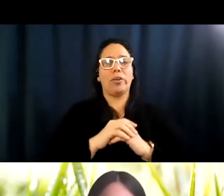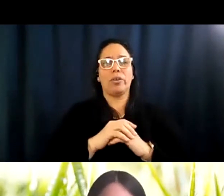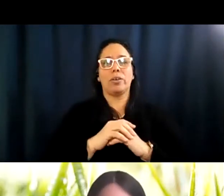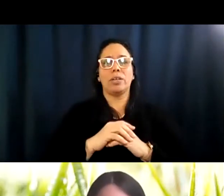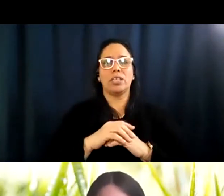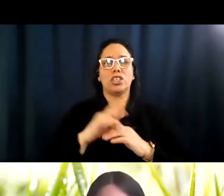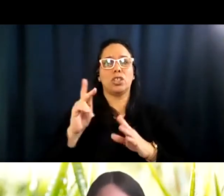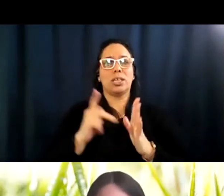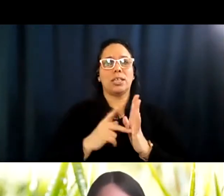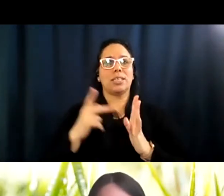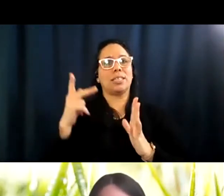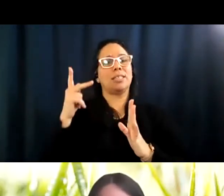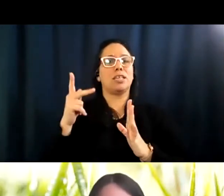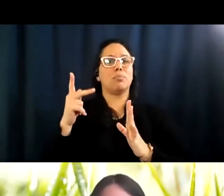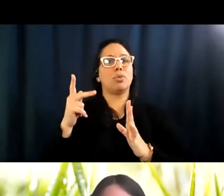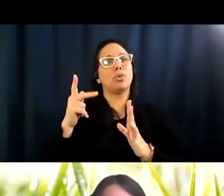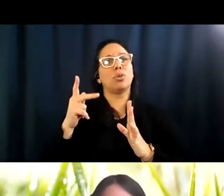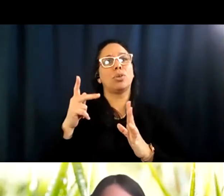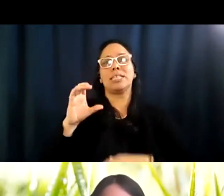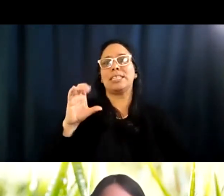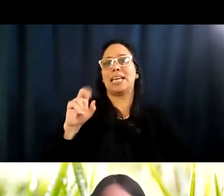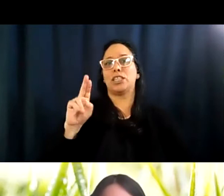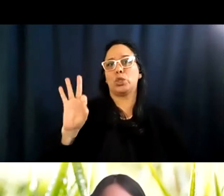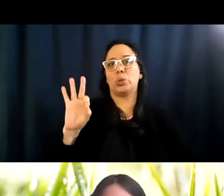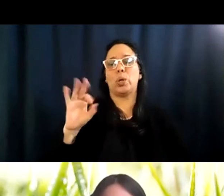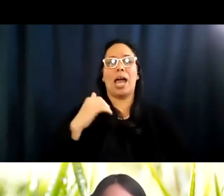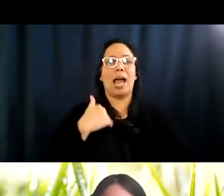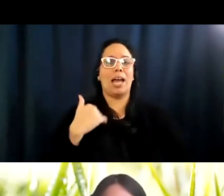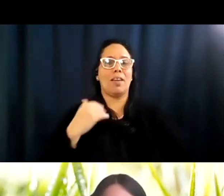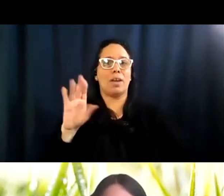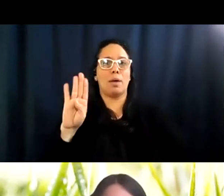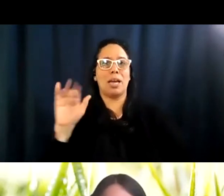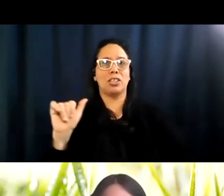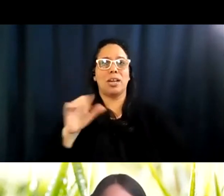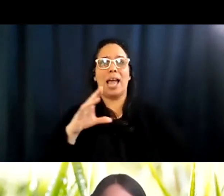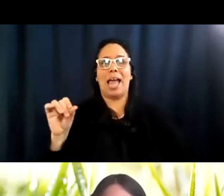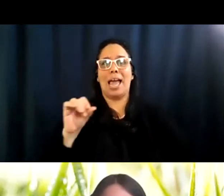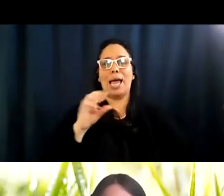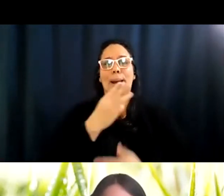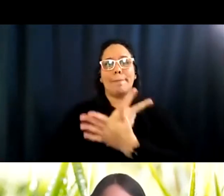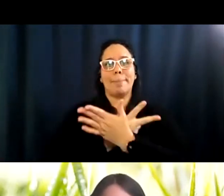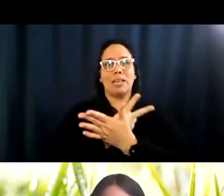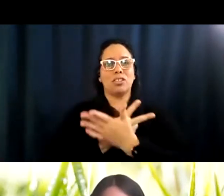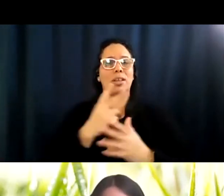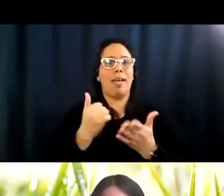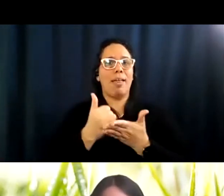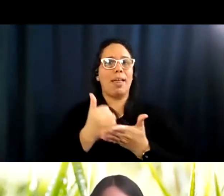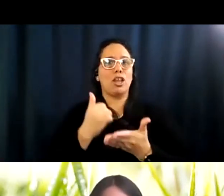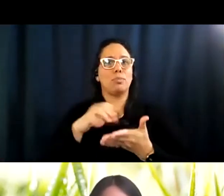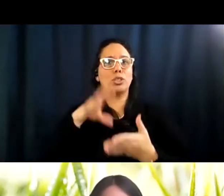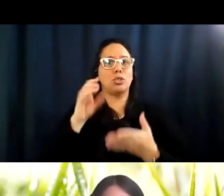double alum of the CSU, earning both her bachelor's and master's. She is passionate about helping students find and thrive their individual advocacy